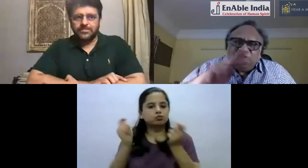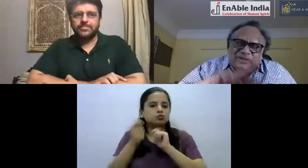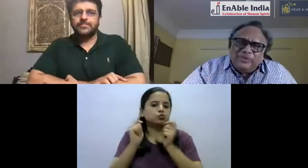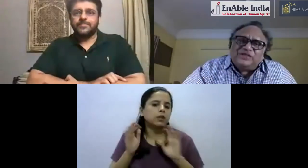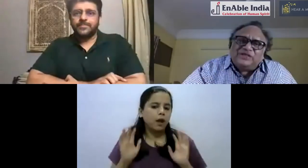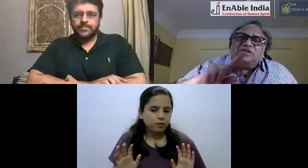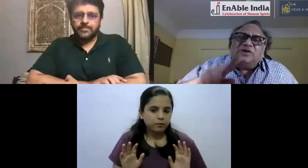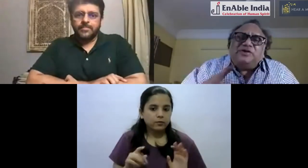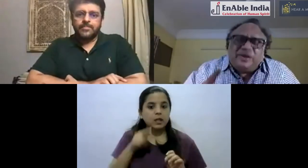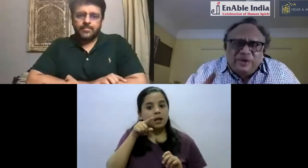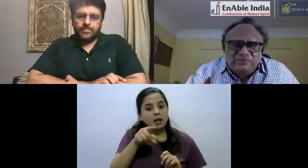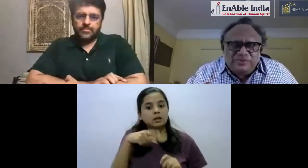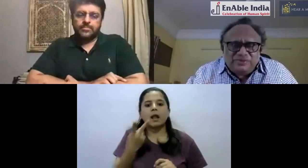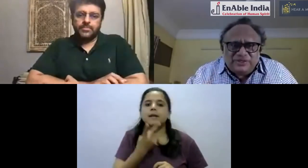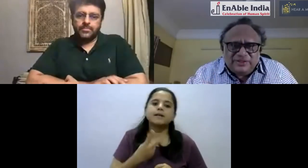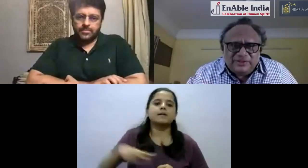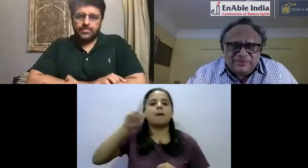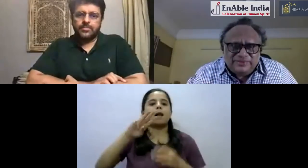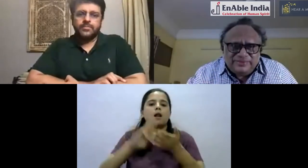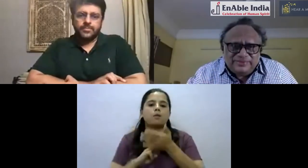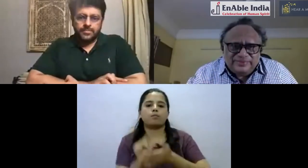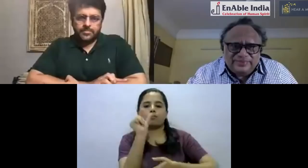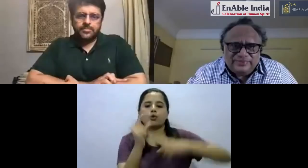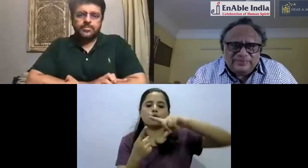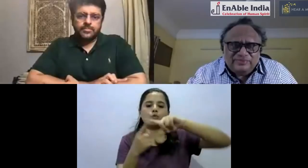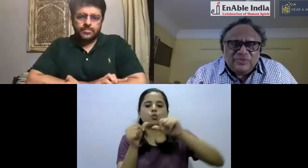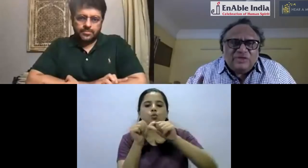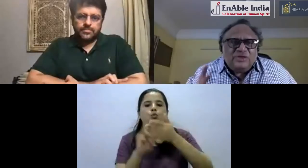So that makes it double mutant.